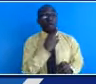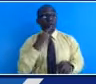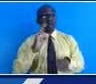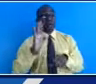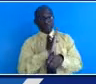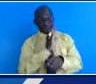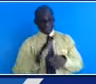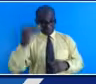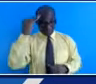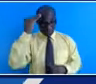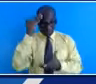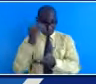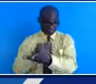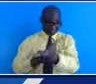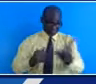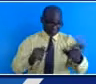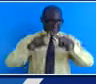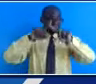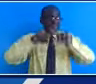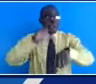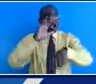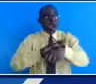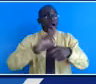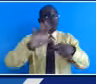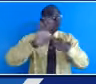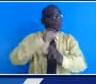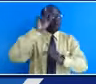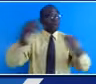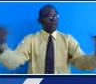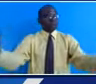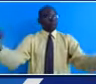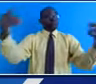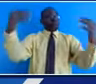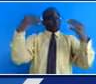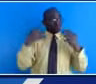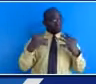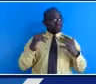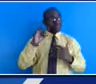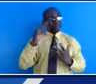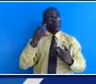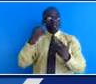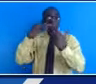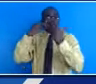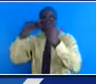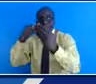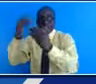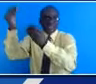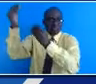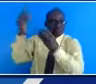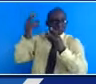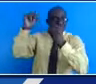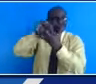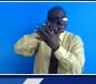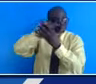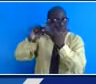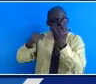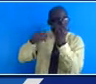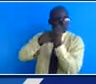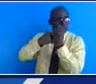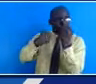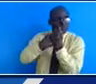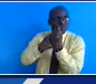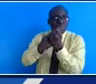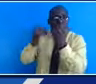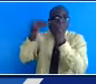us, because without that information, we can't operate and we can't become a new business. It's a new day. We're all going